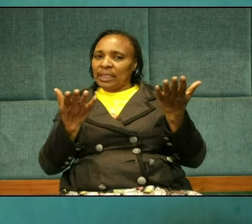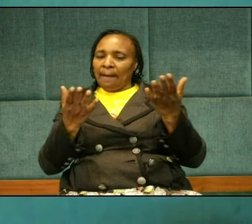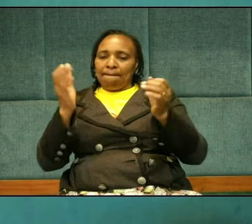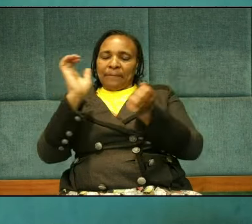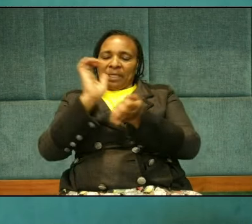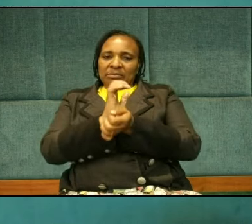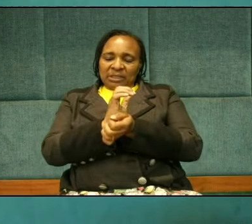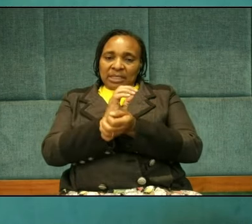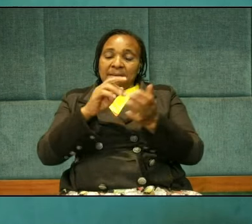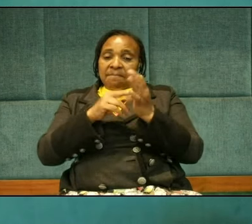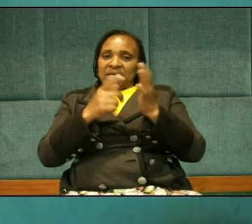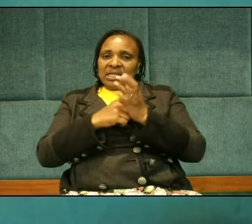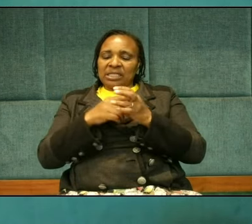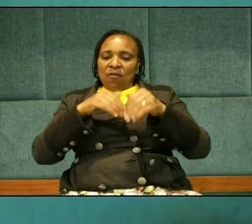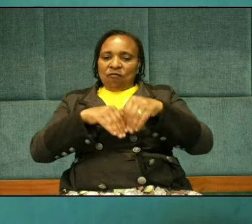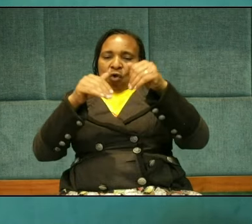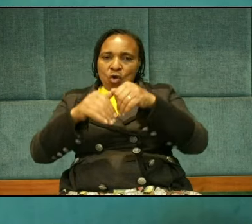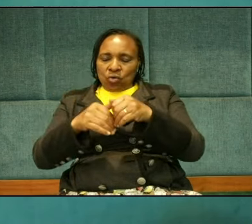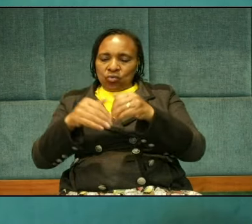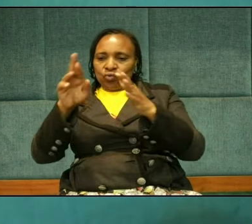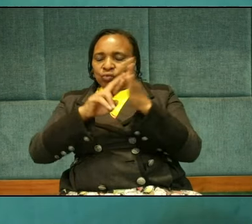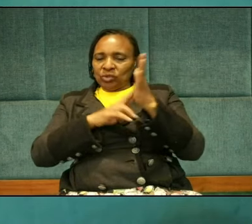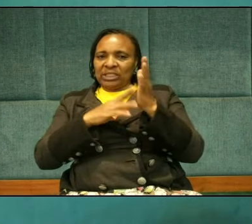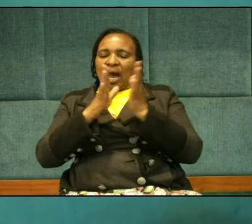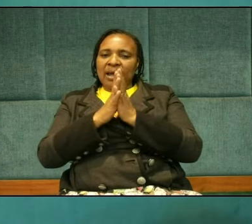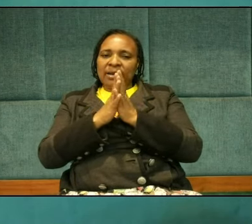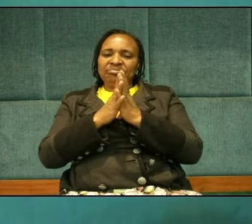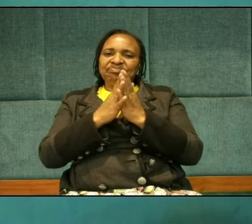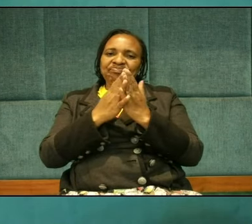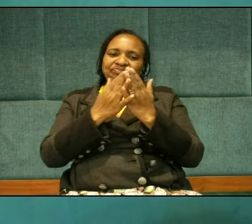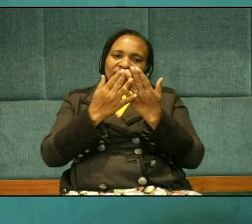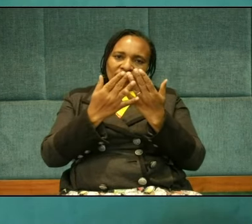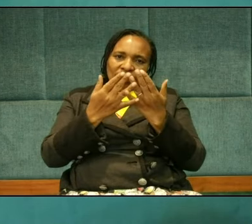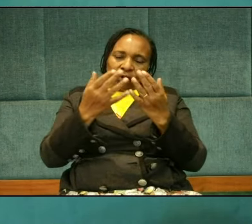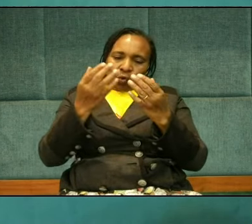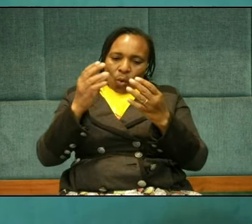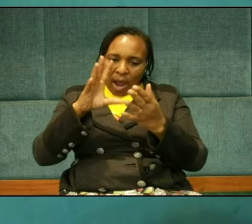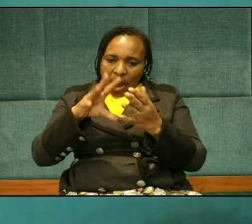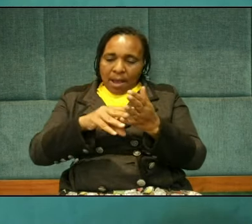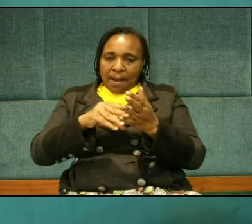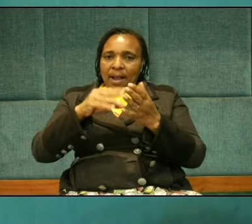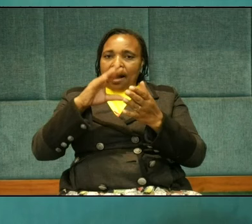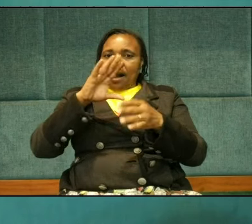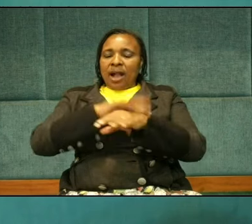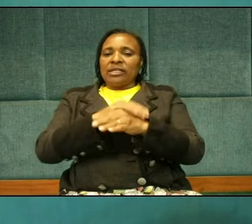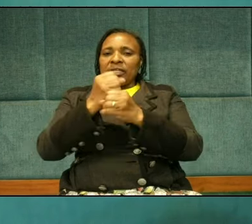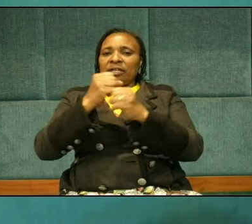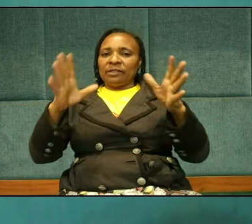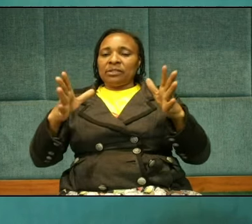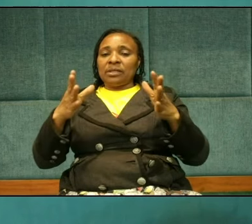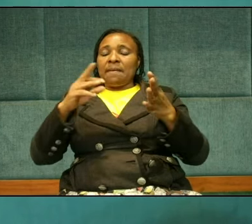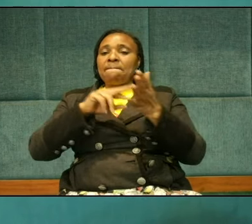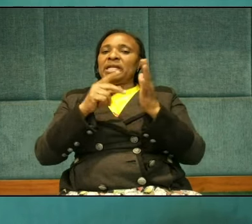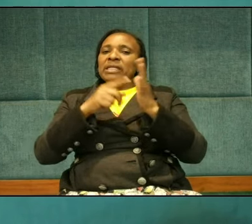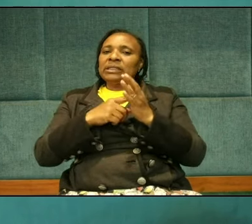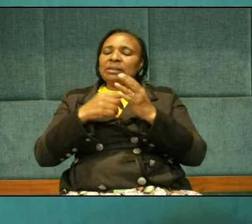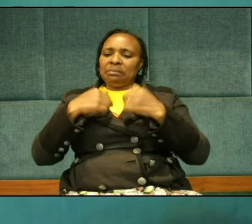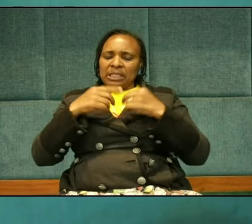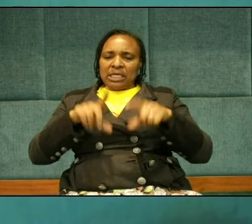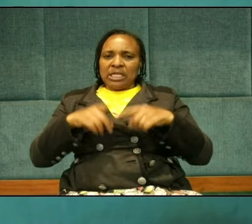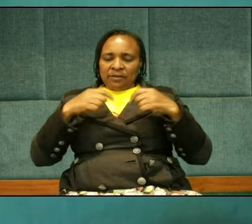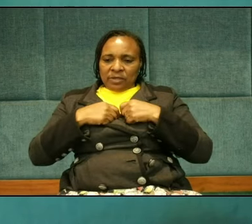one, it means that I follow rules and regulations to earn salvation. The third one, It means that I live in harmony with